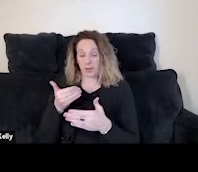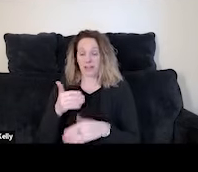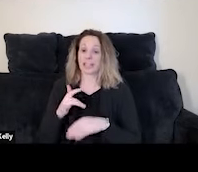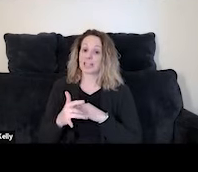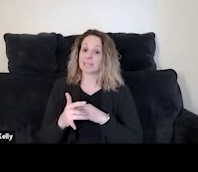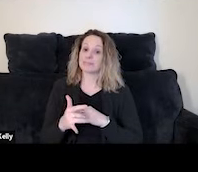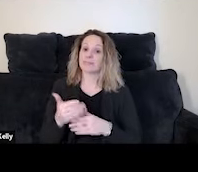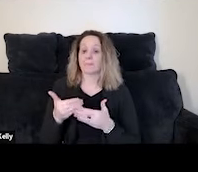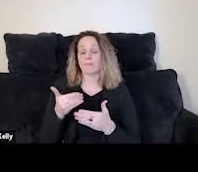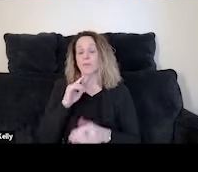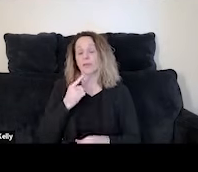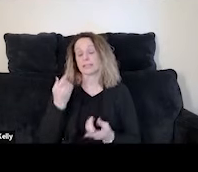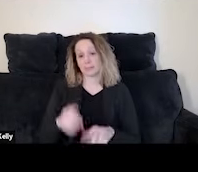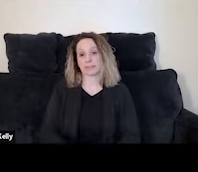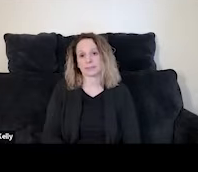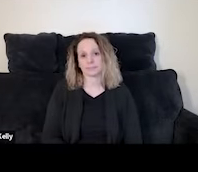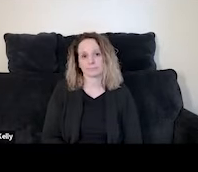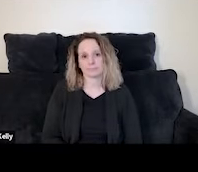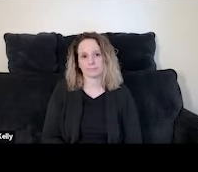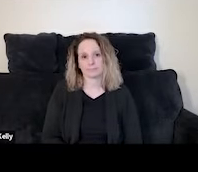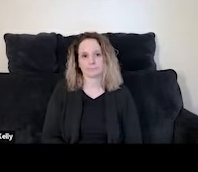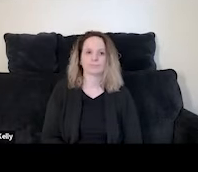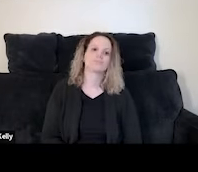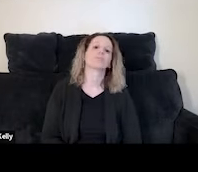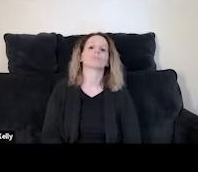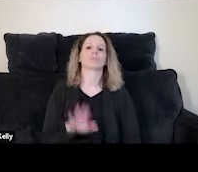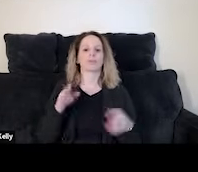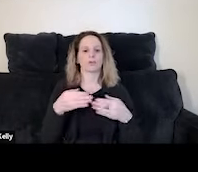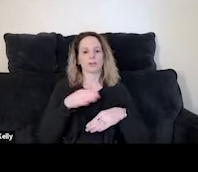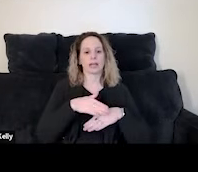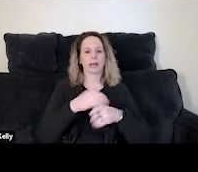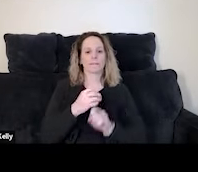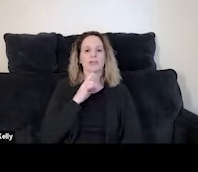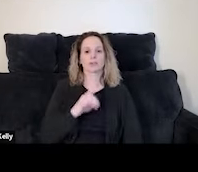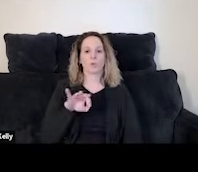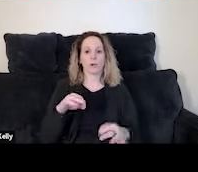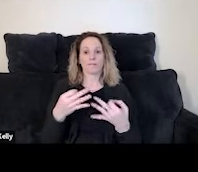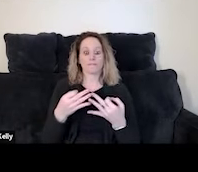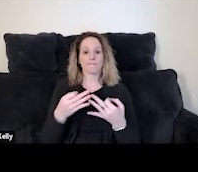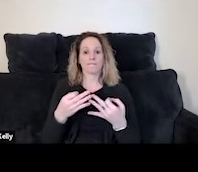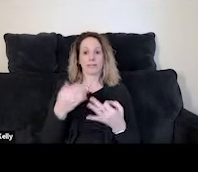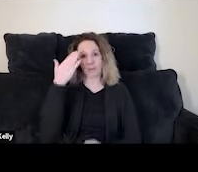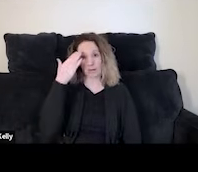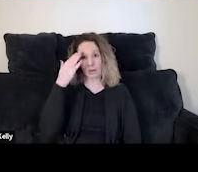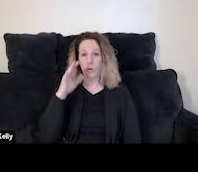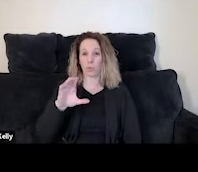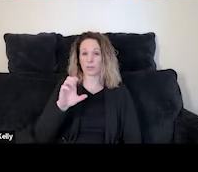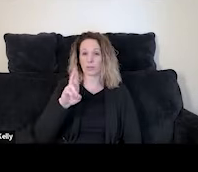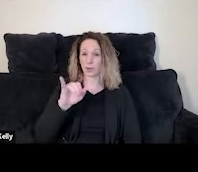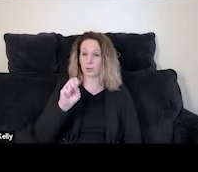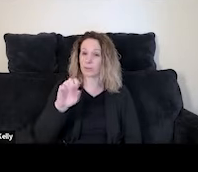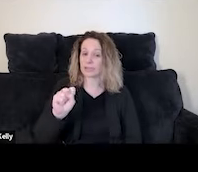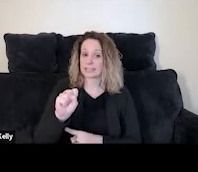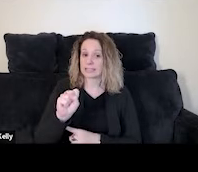before a crisis occurs. And we're focusing on making sure that the family is defining the crisis, so